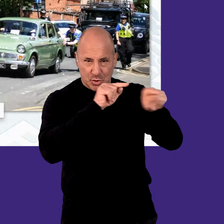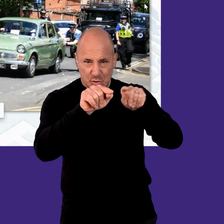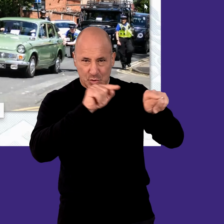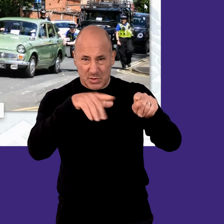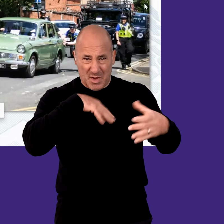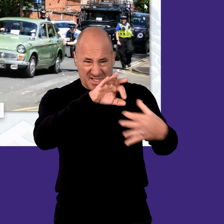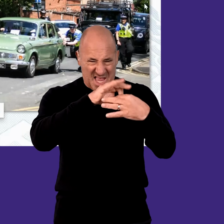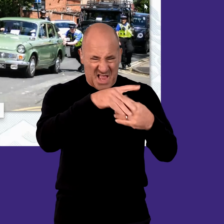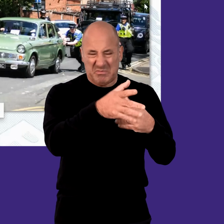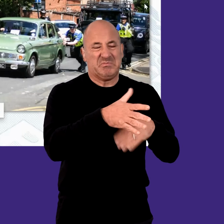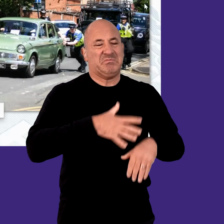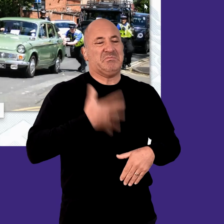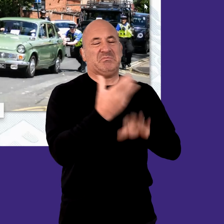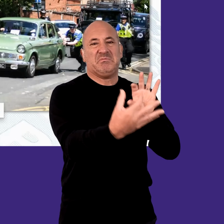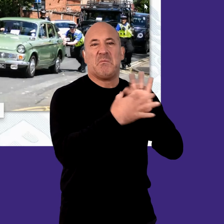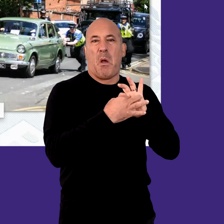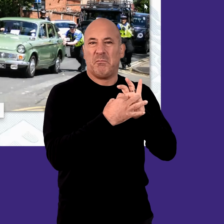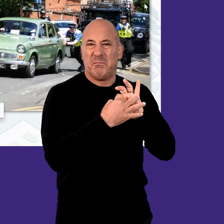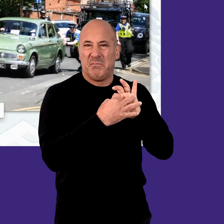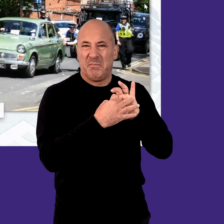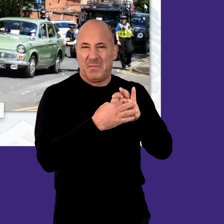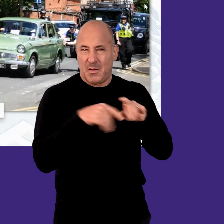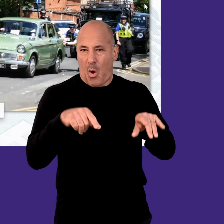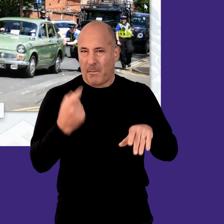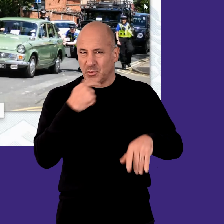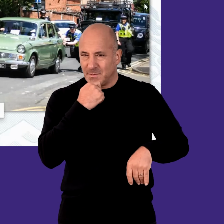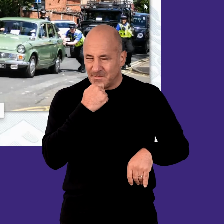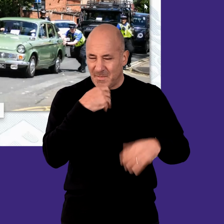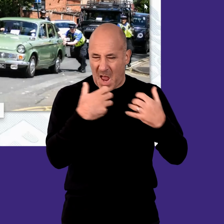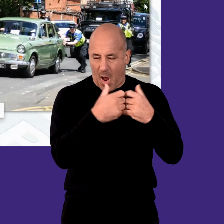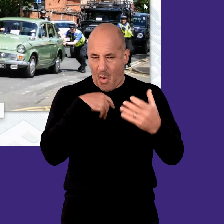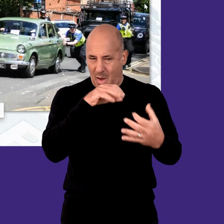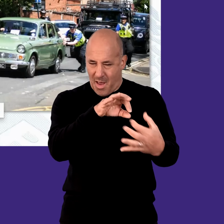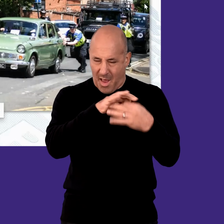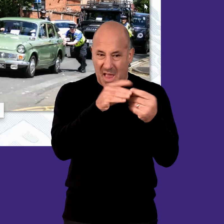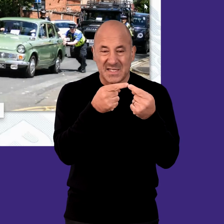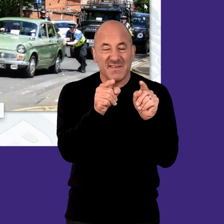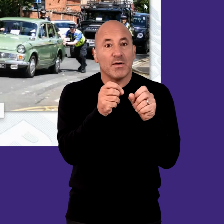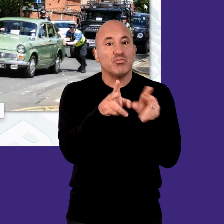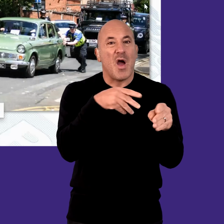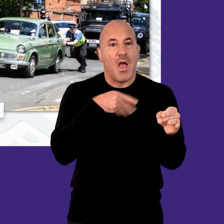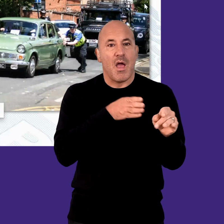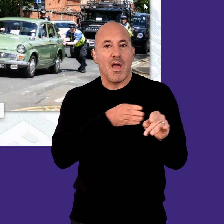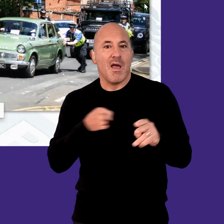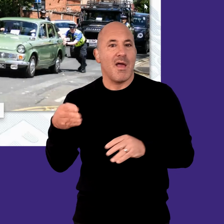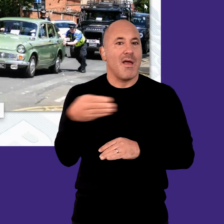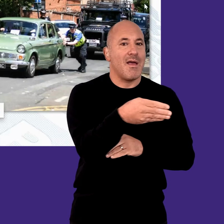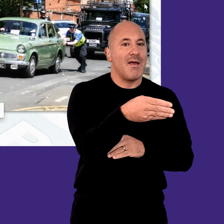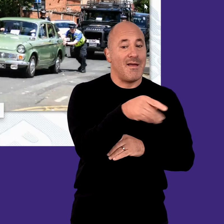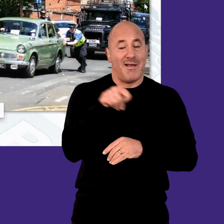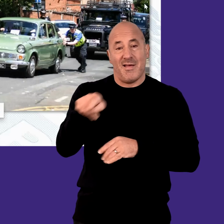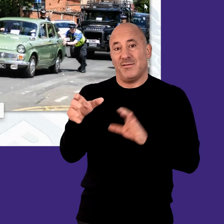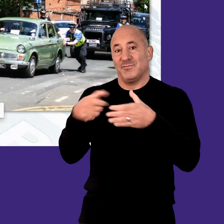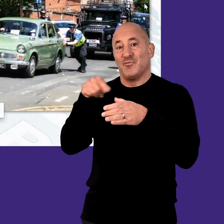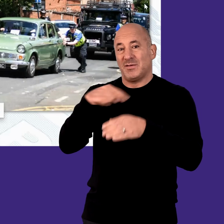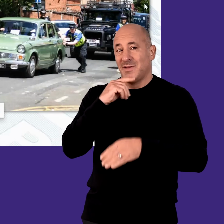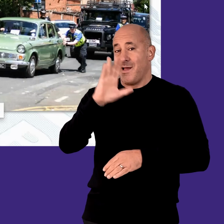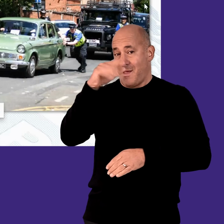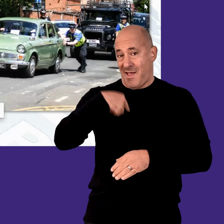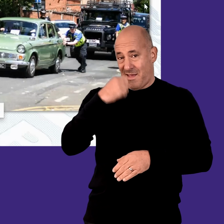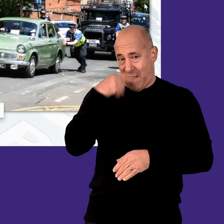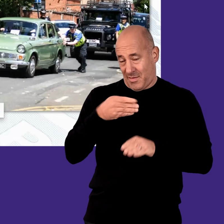wanted to target and wanted to engage with didn't really want to talk to us. And so this was an opportunity for us to try and come about that in a different